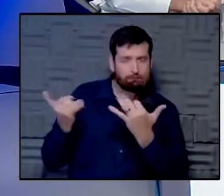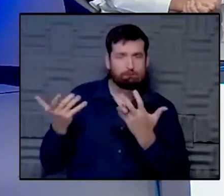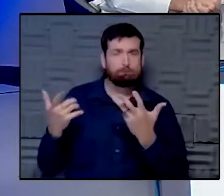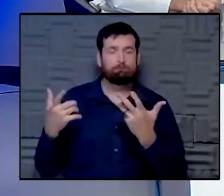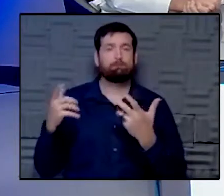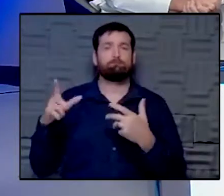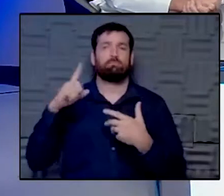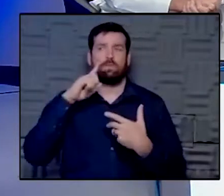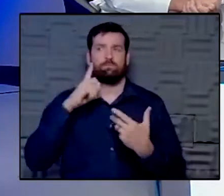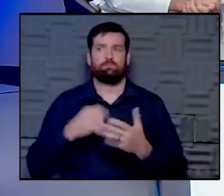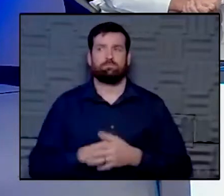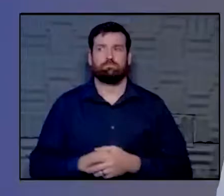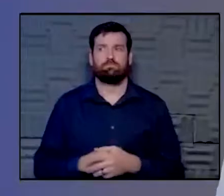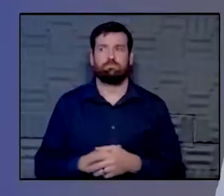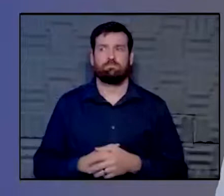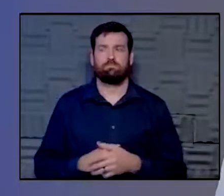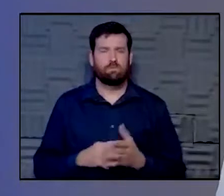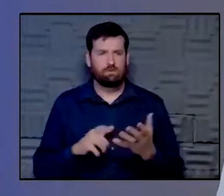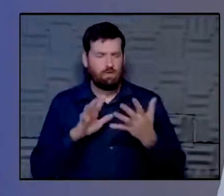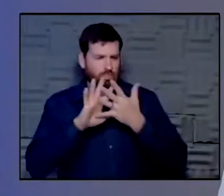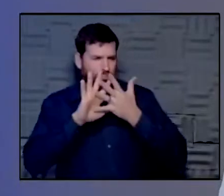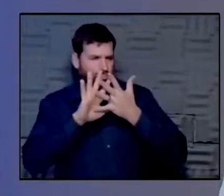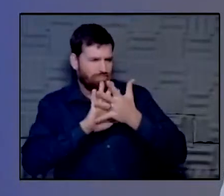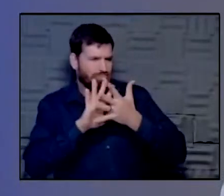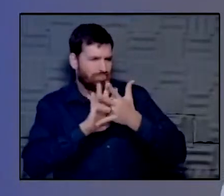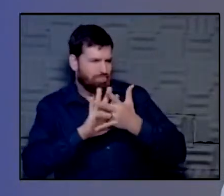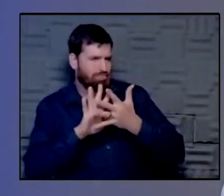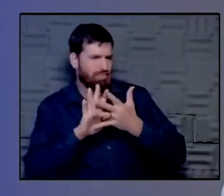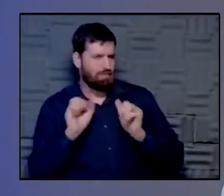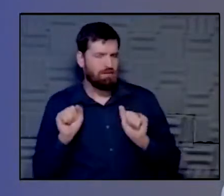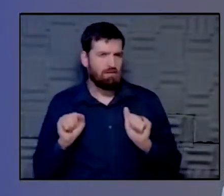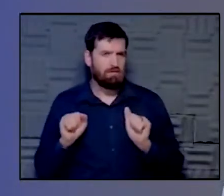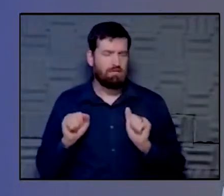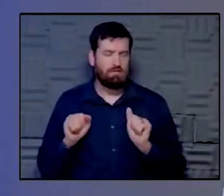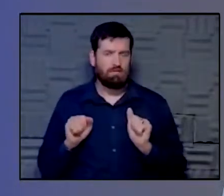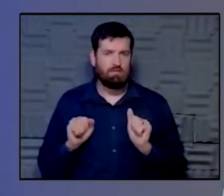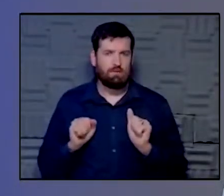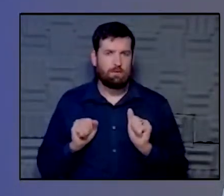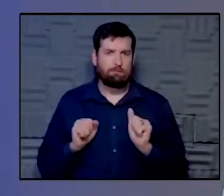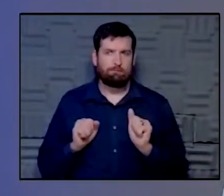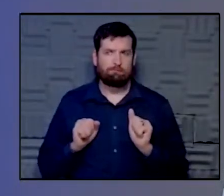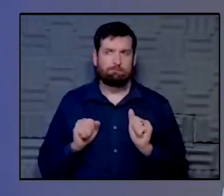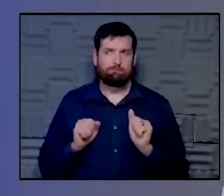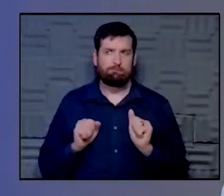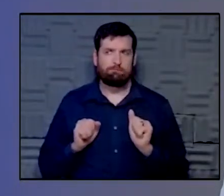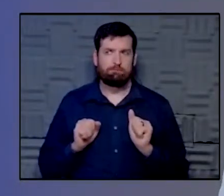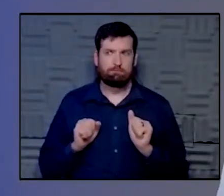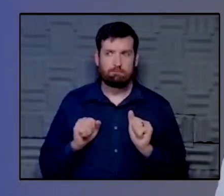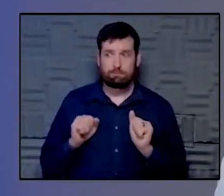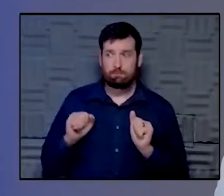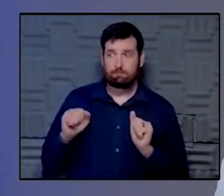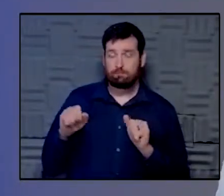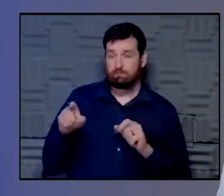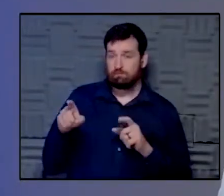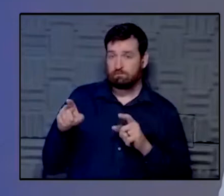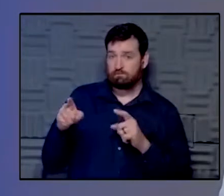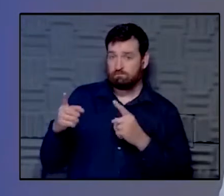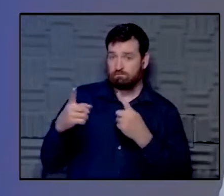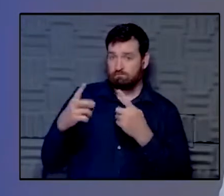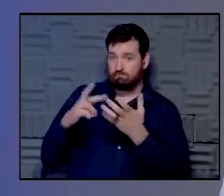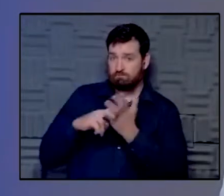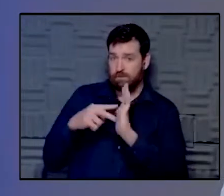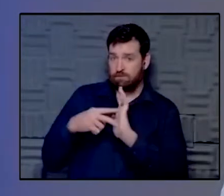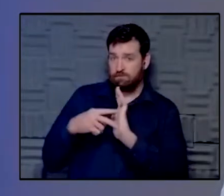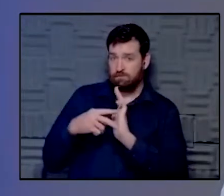concerns? I'm sorry, you broke out a little bit. Is it the unvaccinated people